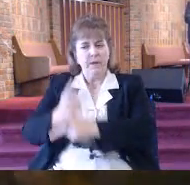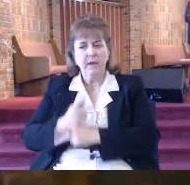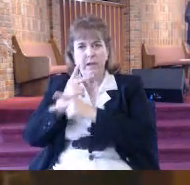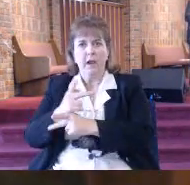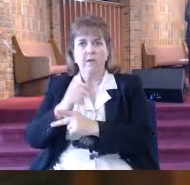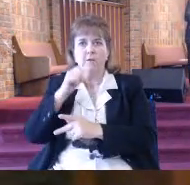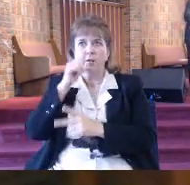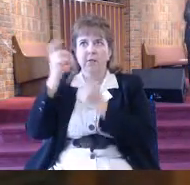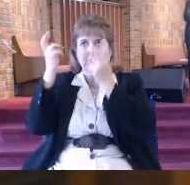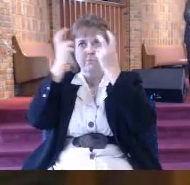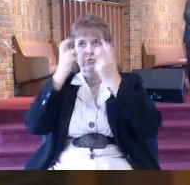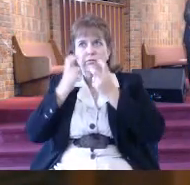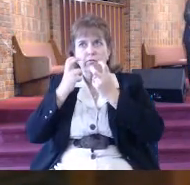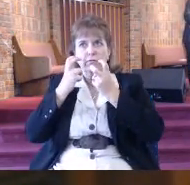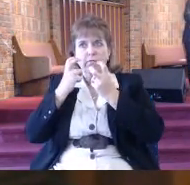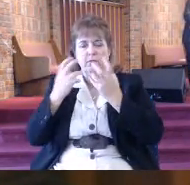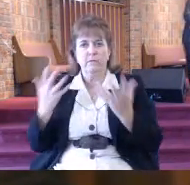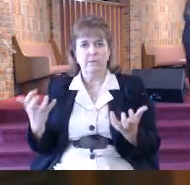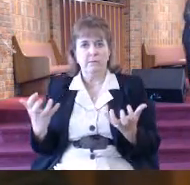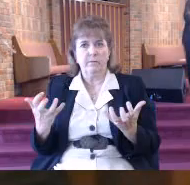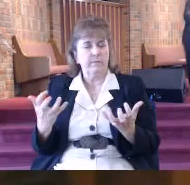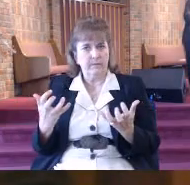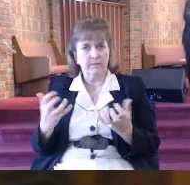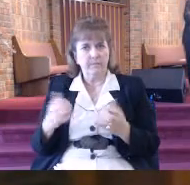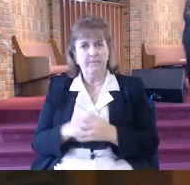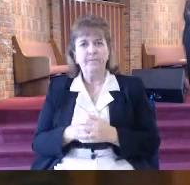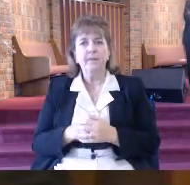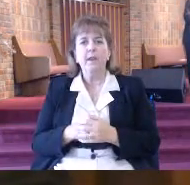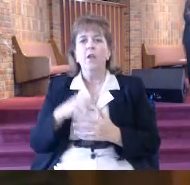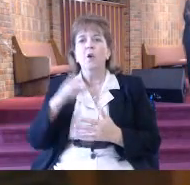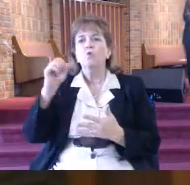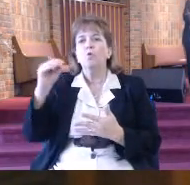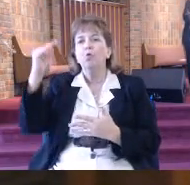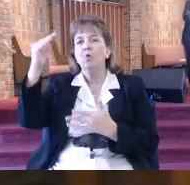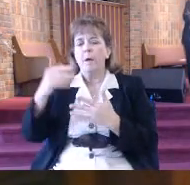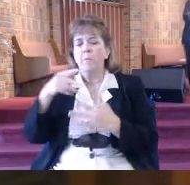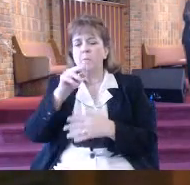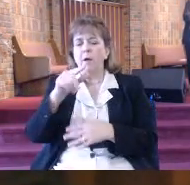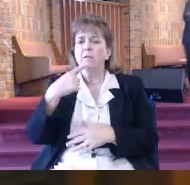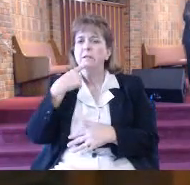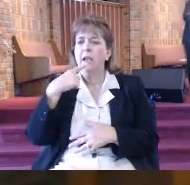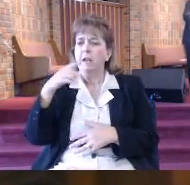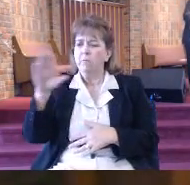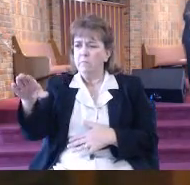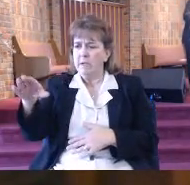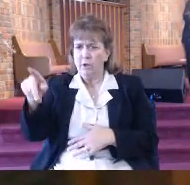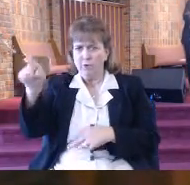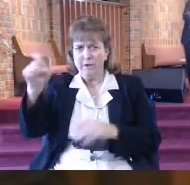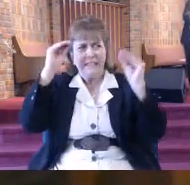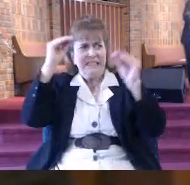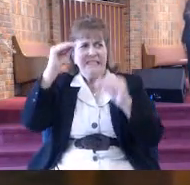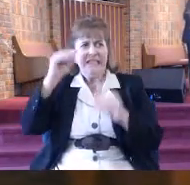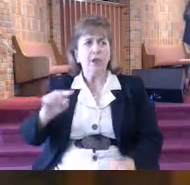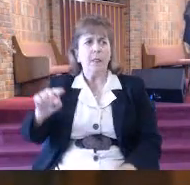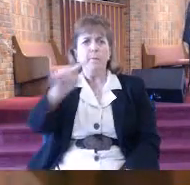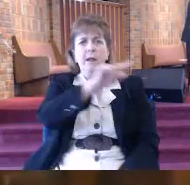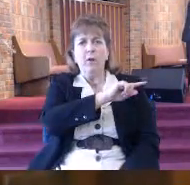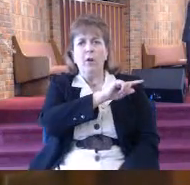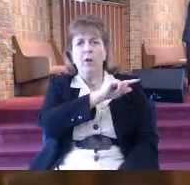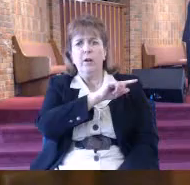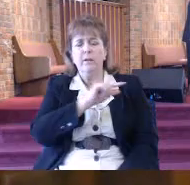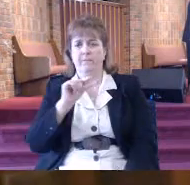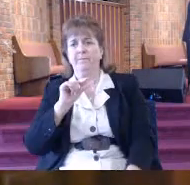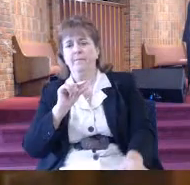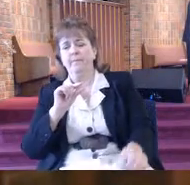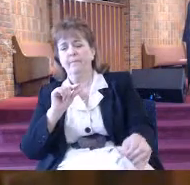him. And then he comes to the discussion that Timothy was supposed to teach. Verse 17,